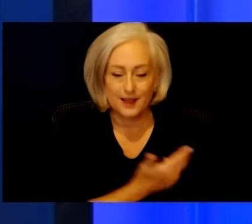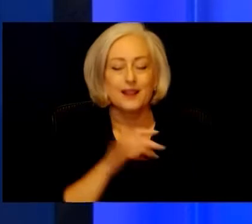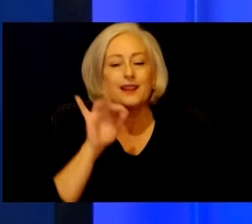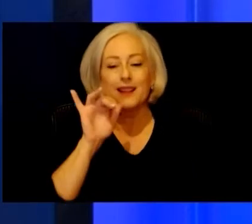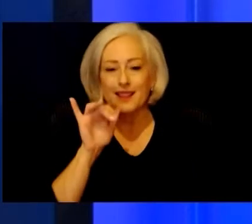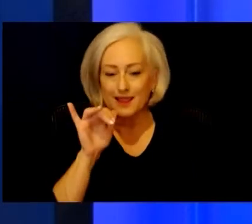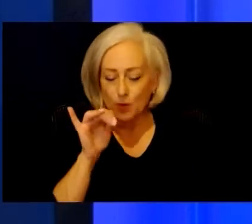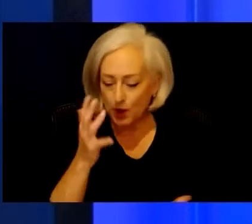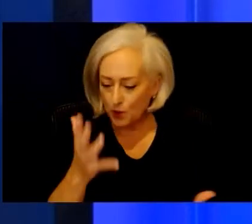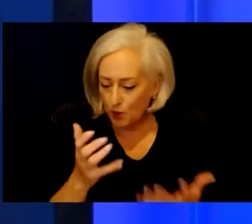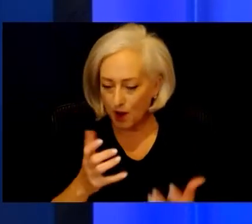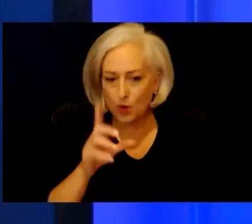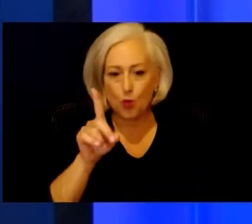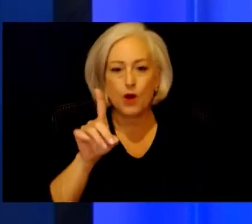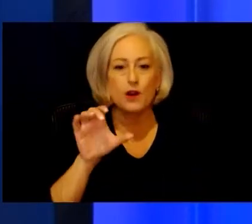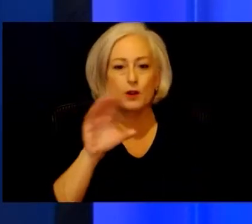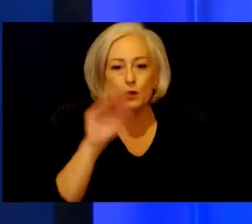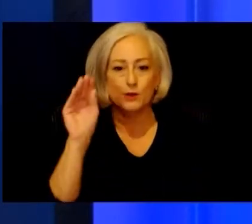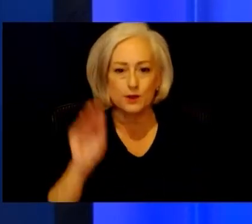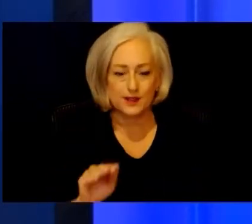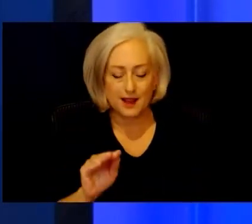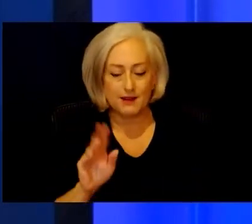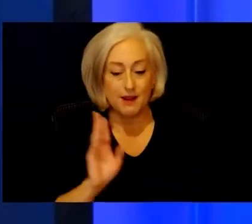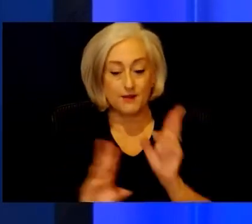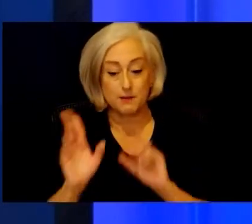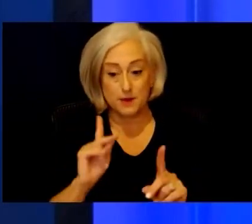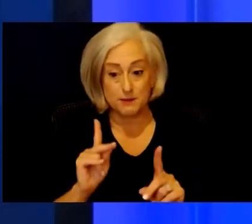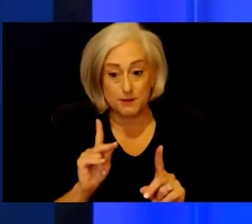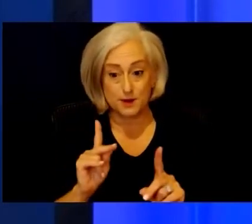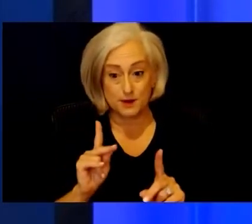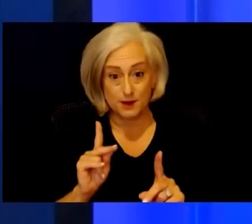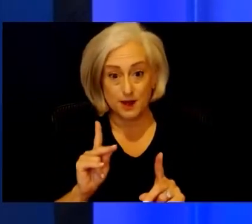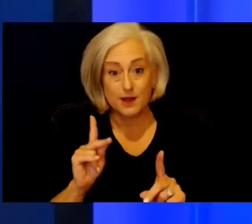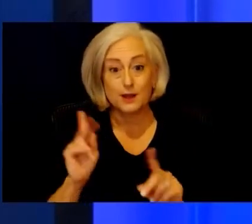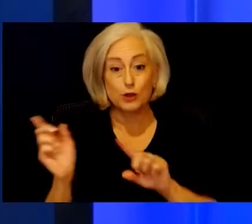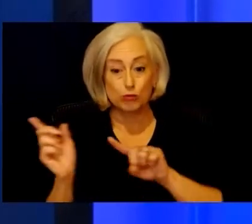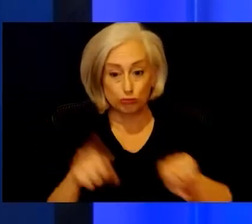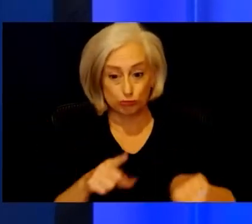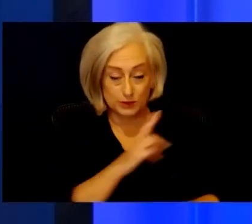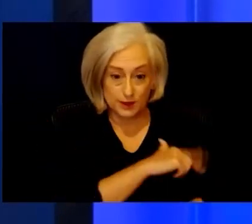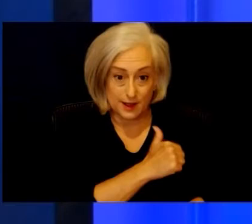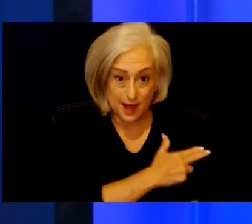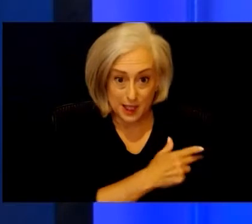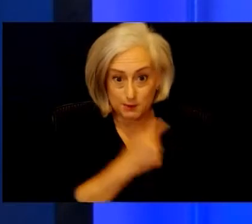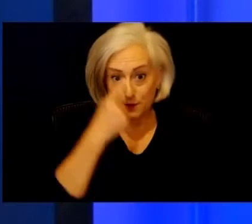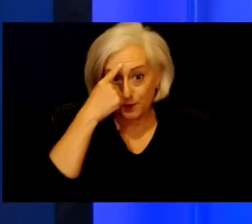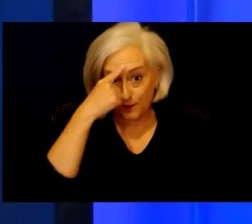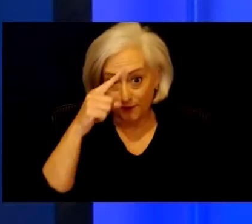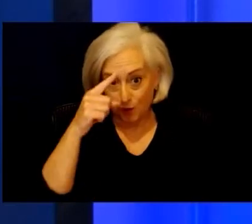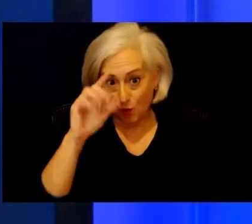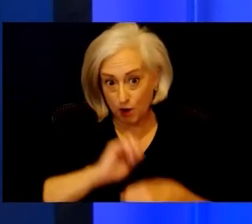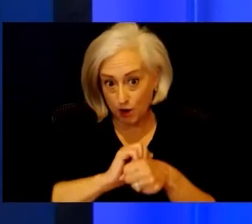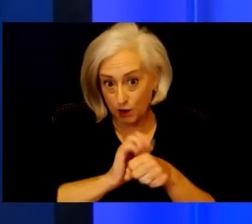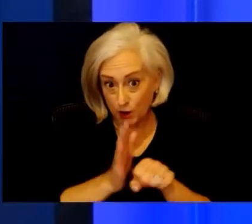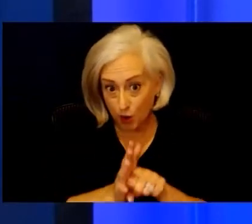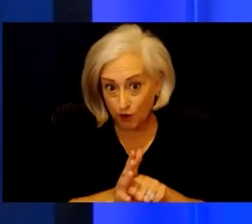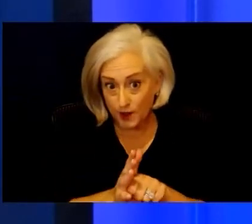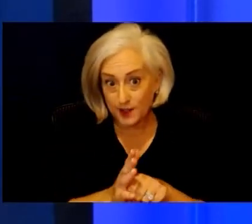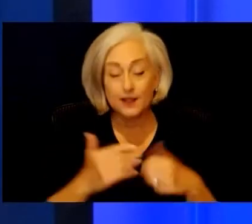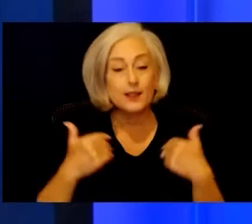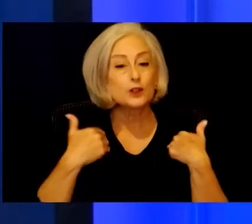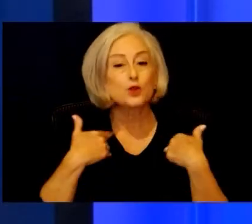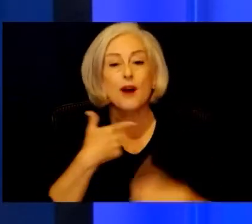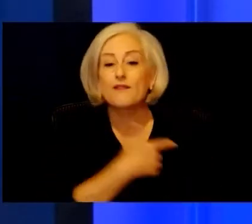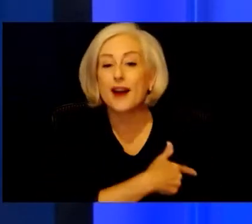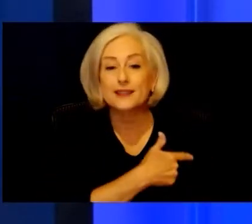100% of the patients that were in for COVID-19 to be fully vaccinated and up to date with their vaccine. Why? Because the overall numbers